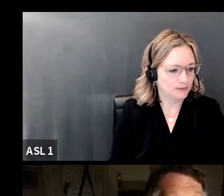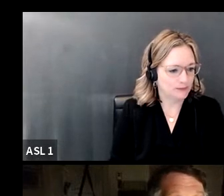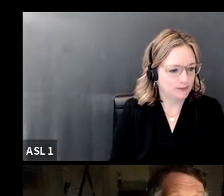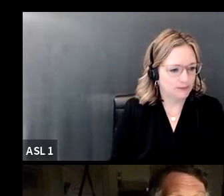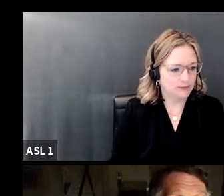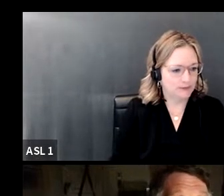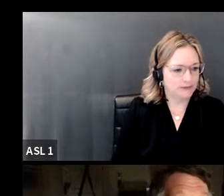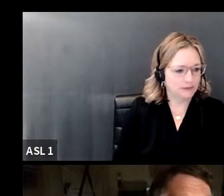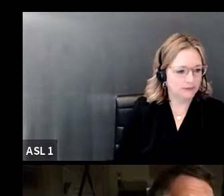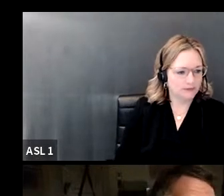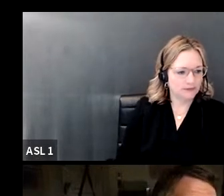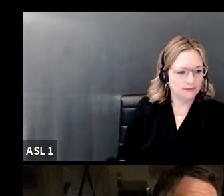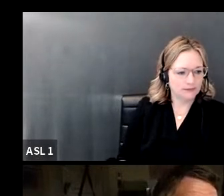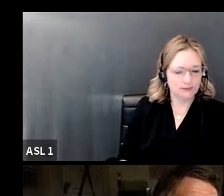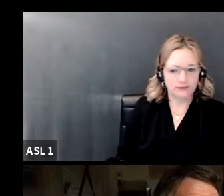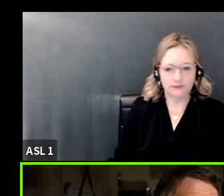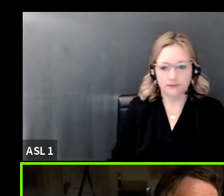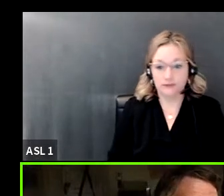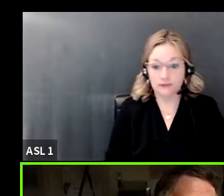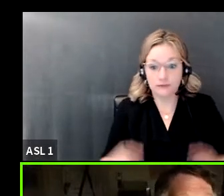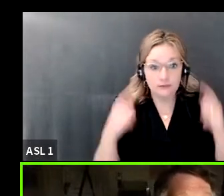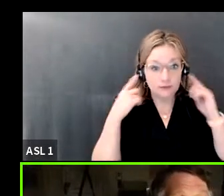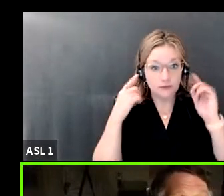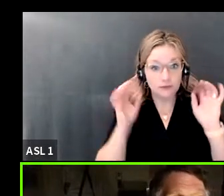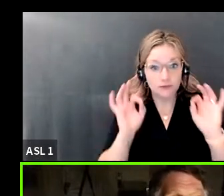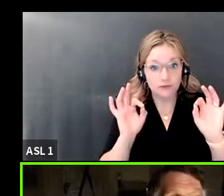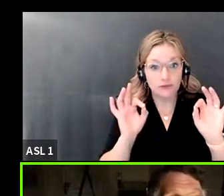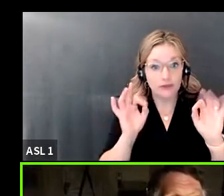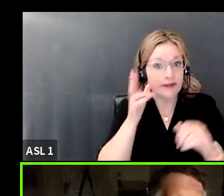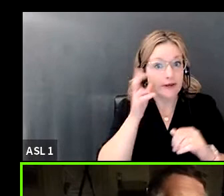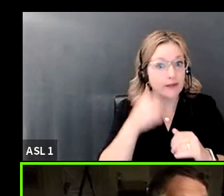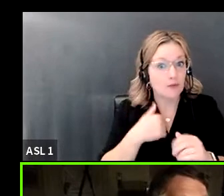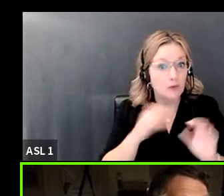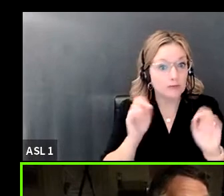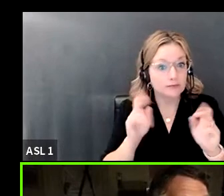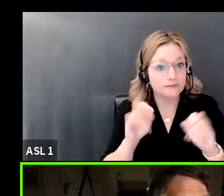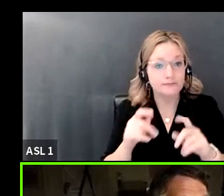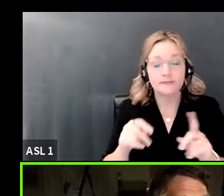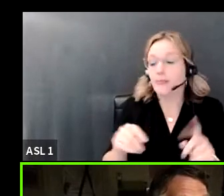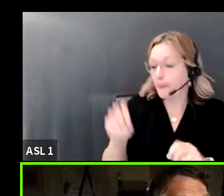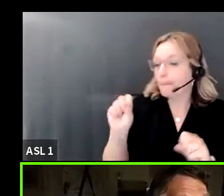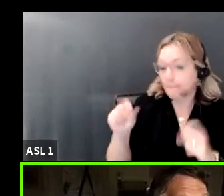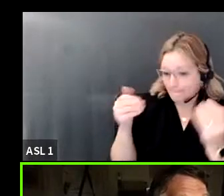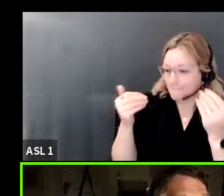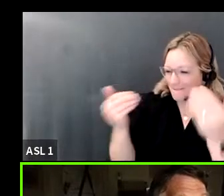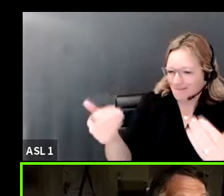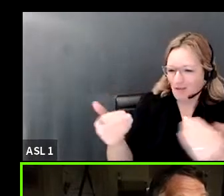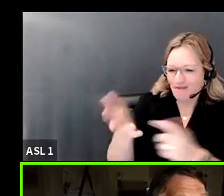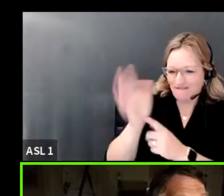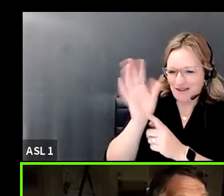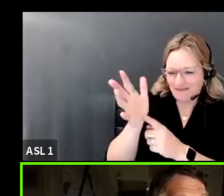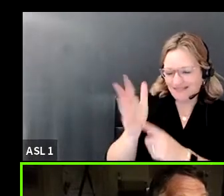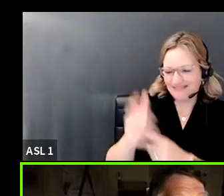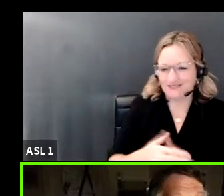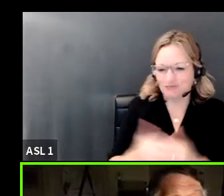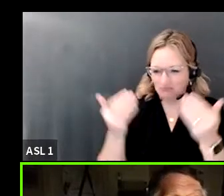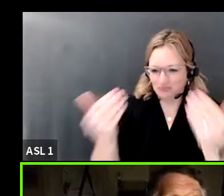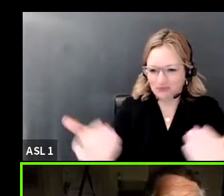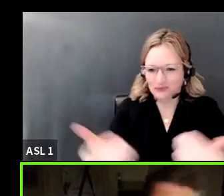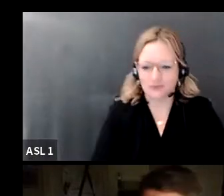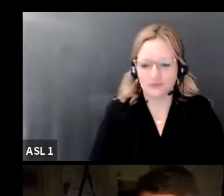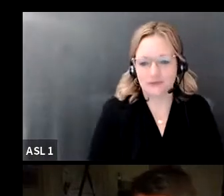great thank you can you hear me yes i can luke you have uh five minutes uh thank you for coming and please proceed